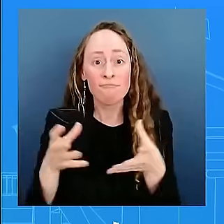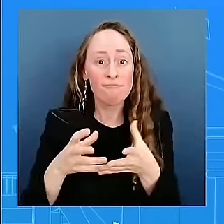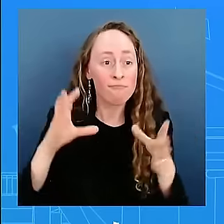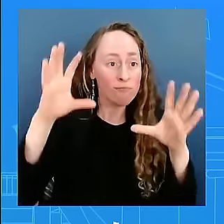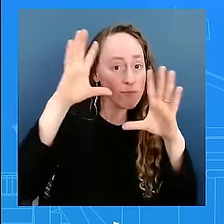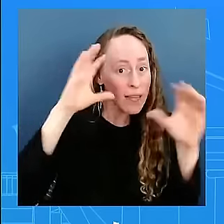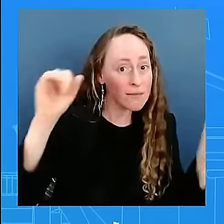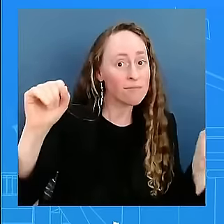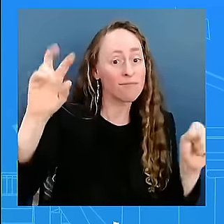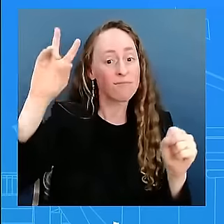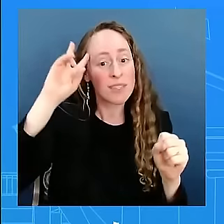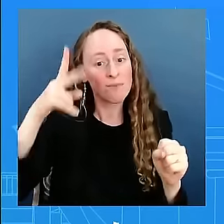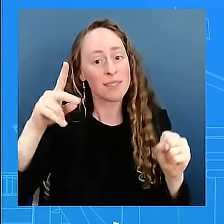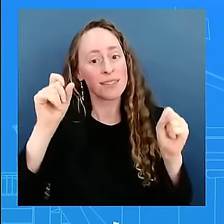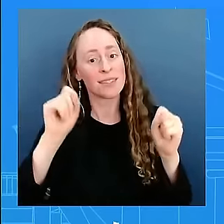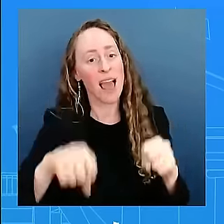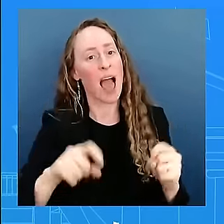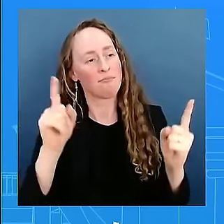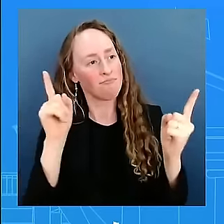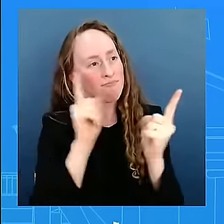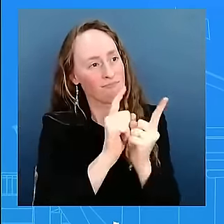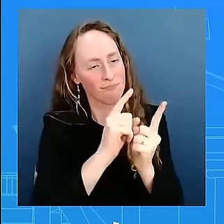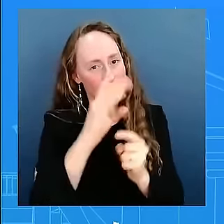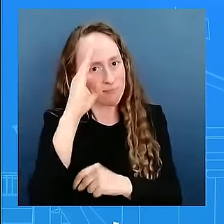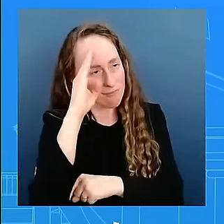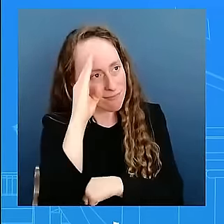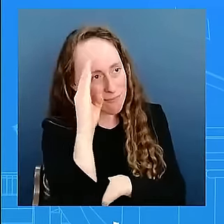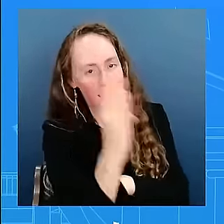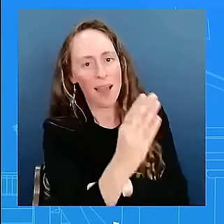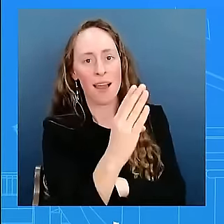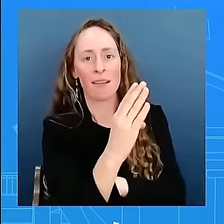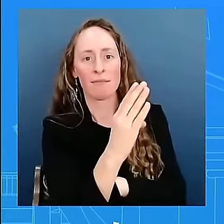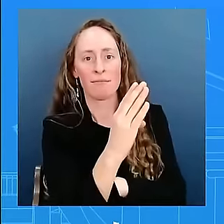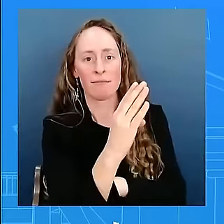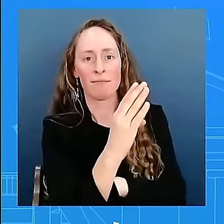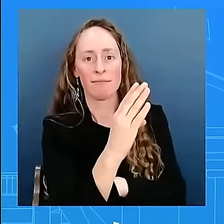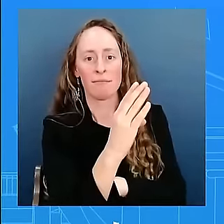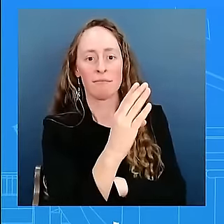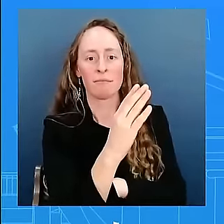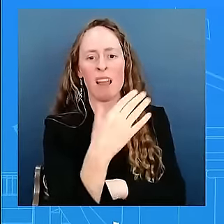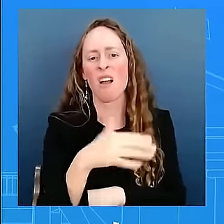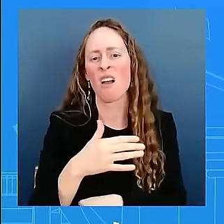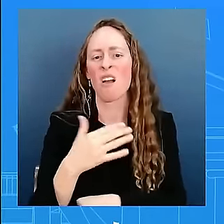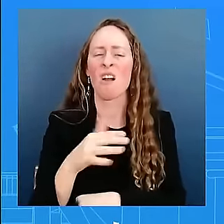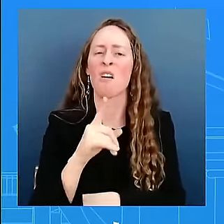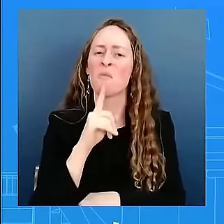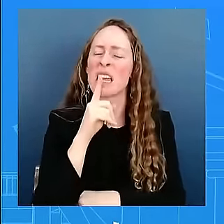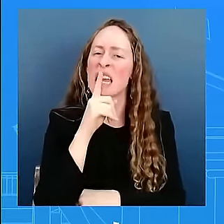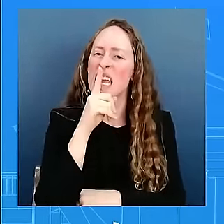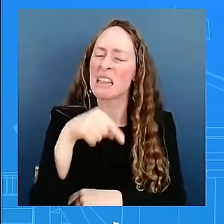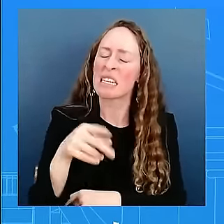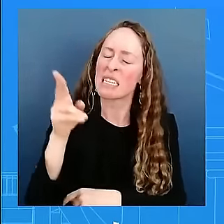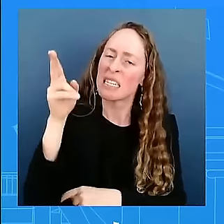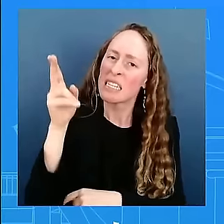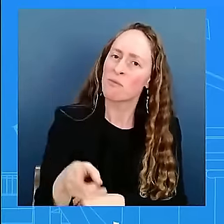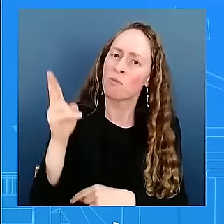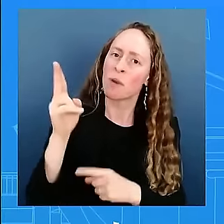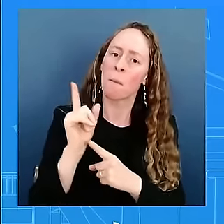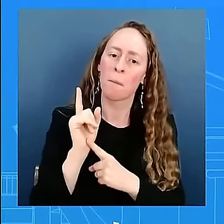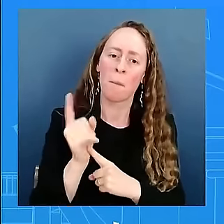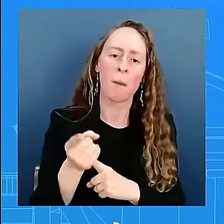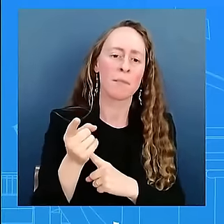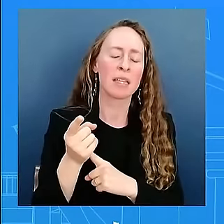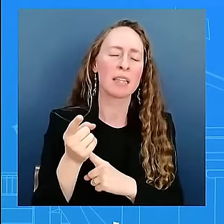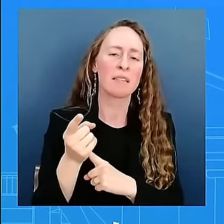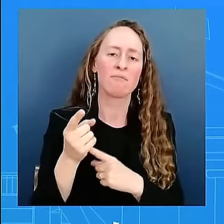when they land here tonight. This is a huge, huge, monumentous day. Emotional day. And it is